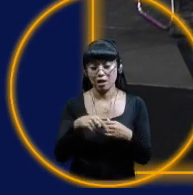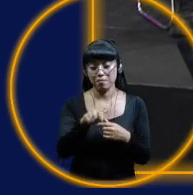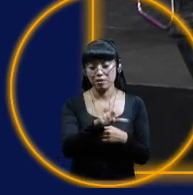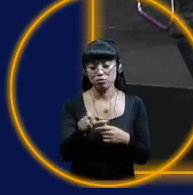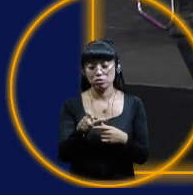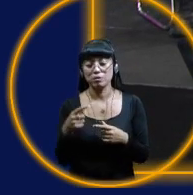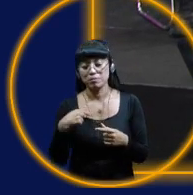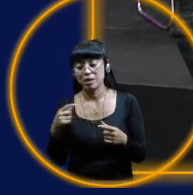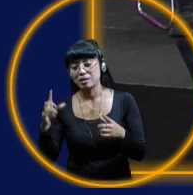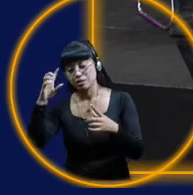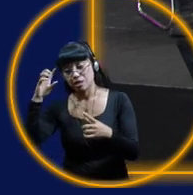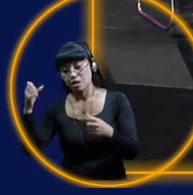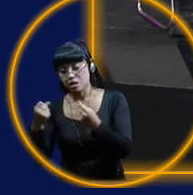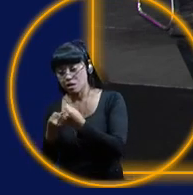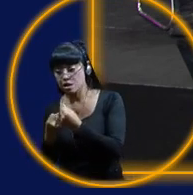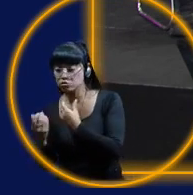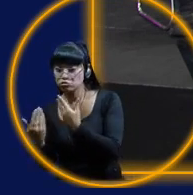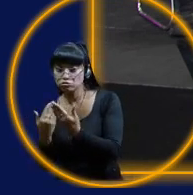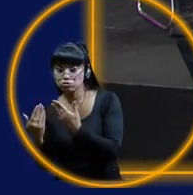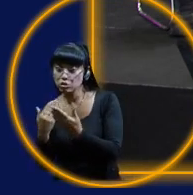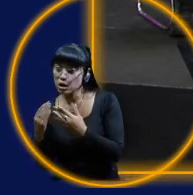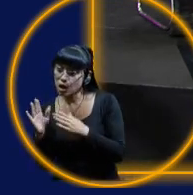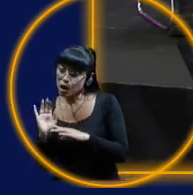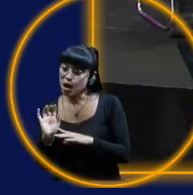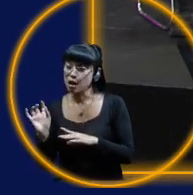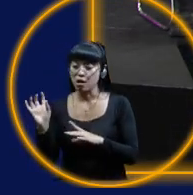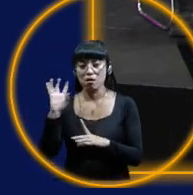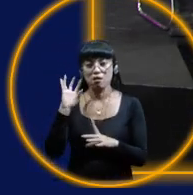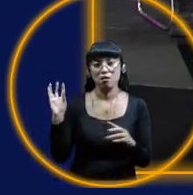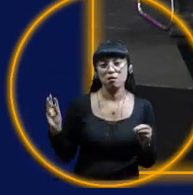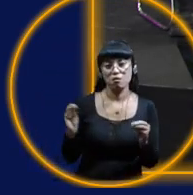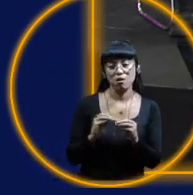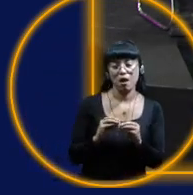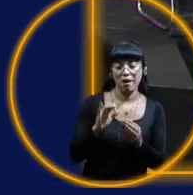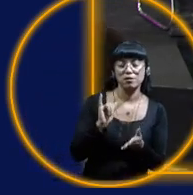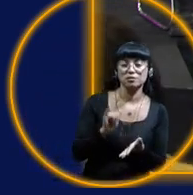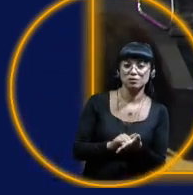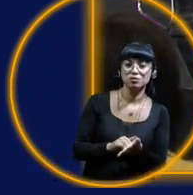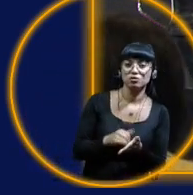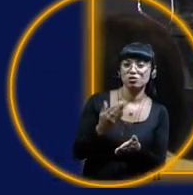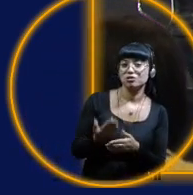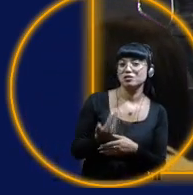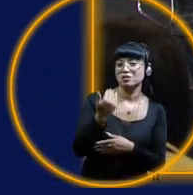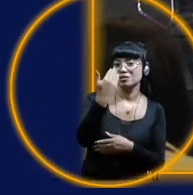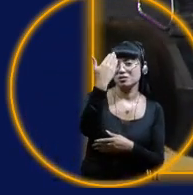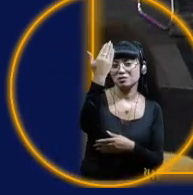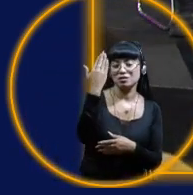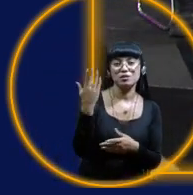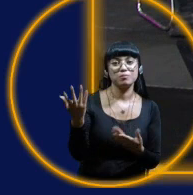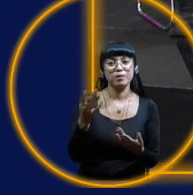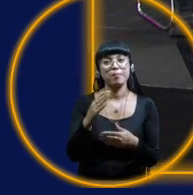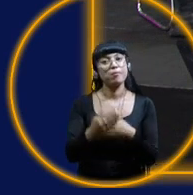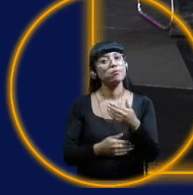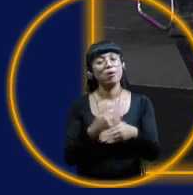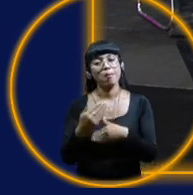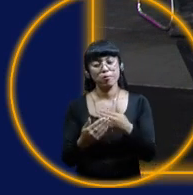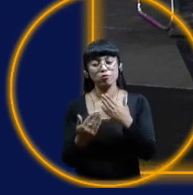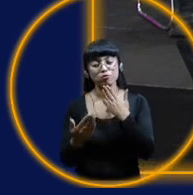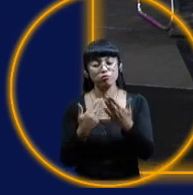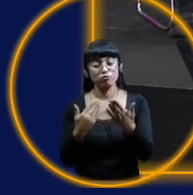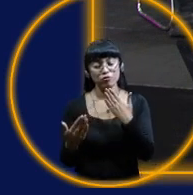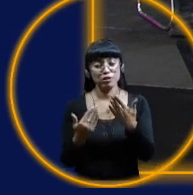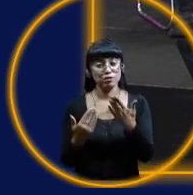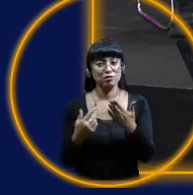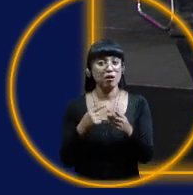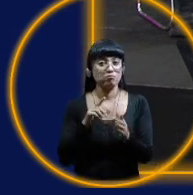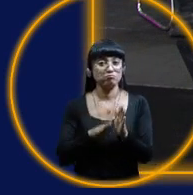then you're more likely to be trusted, and you're more likely to have people behave in a way where you would trust